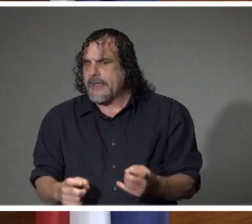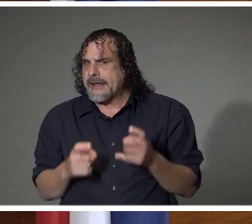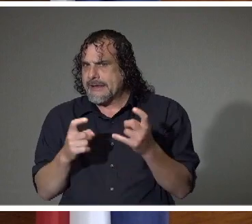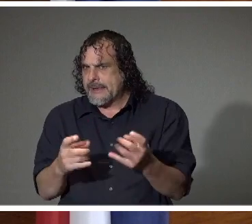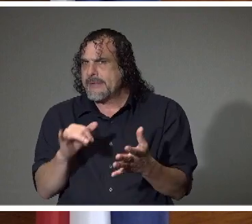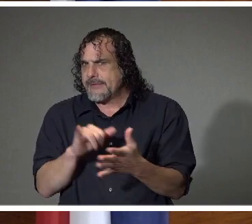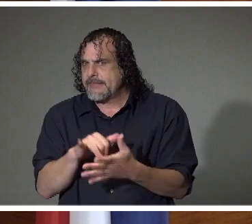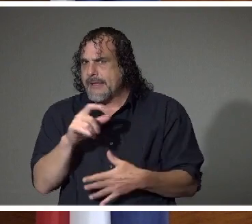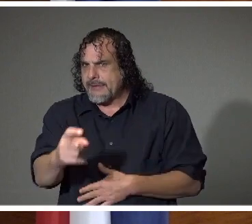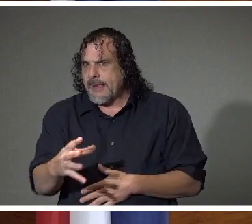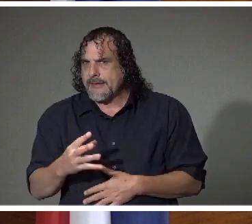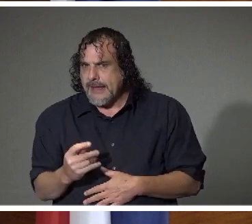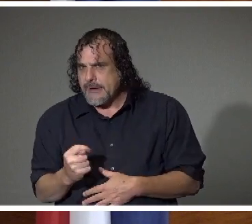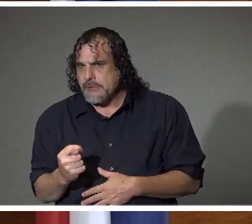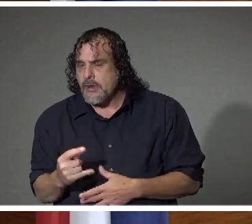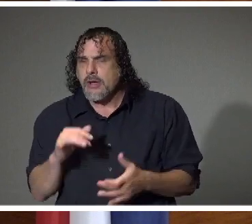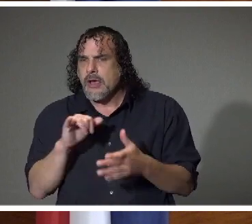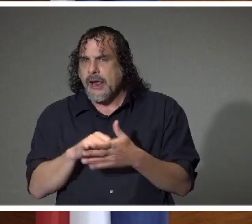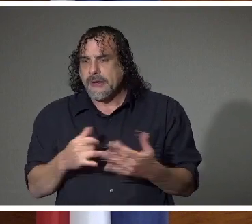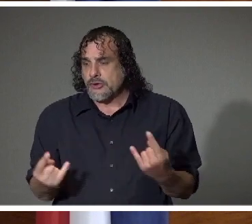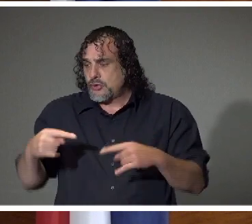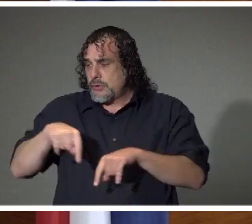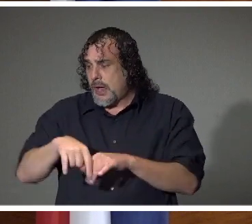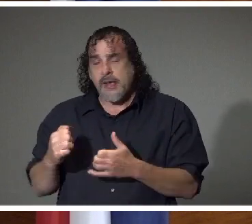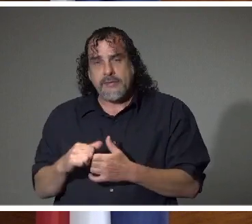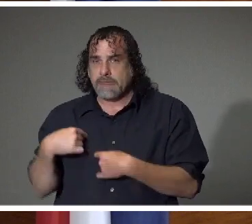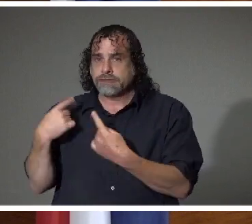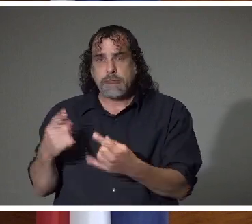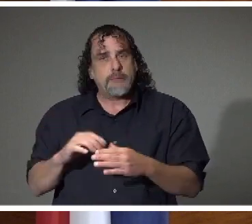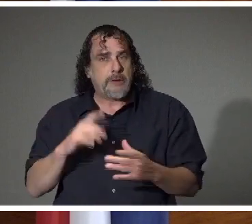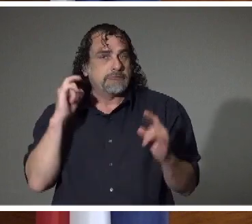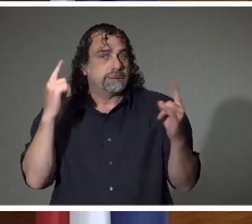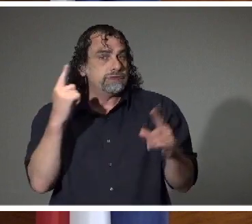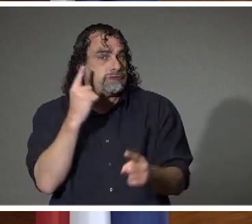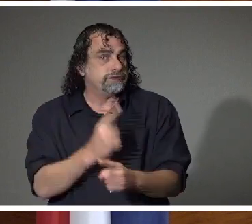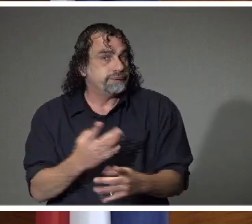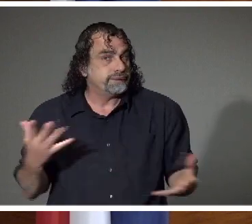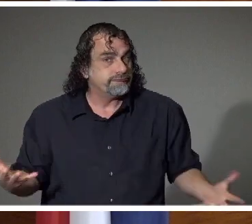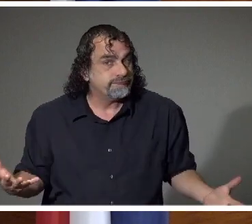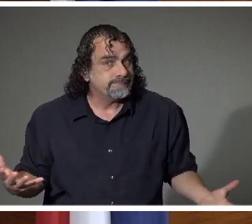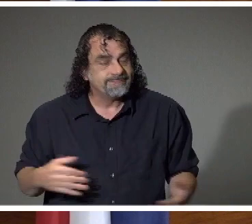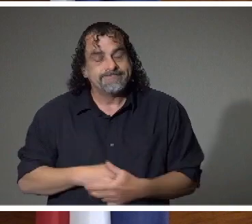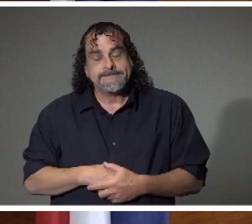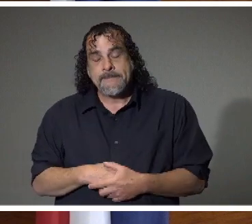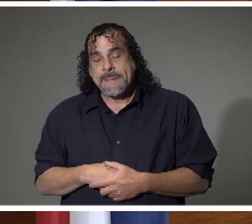quality care, and to date, that has been the case. But because